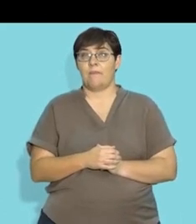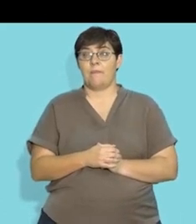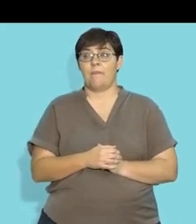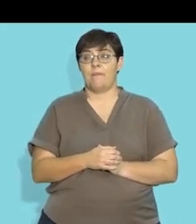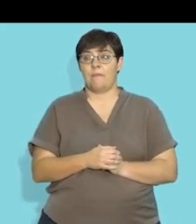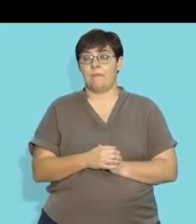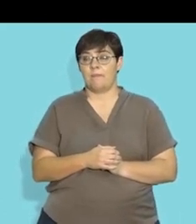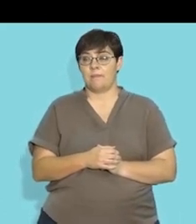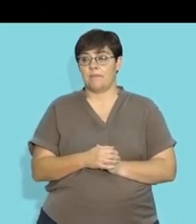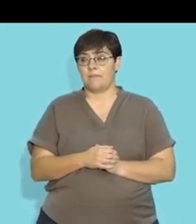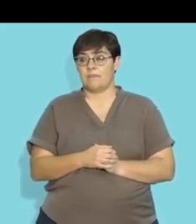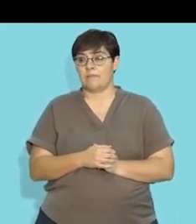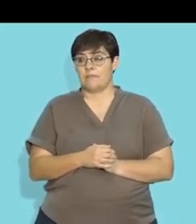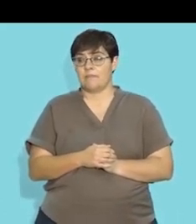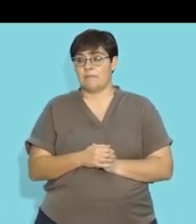okay,